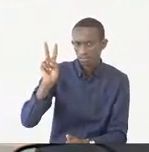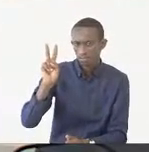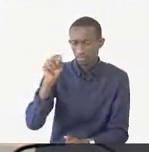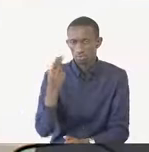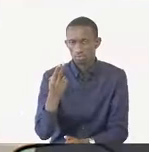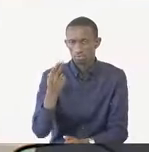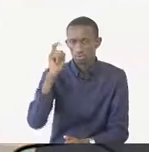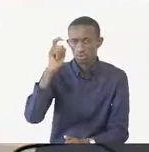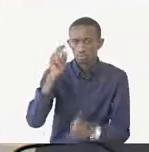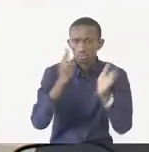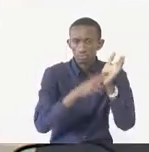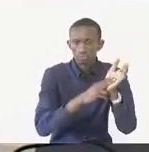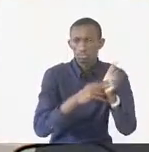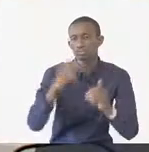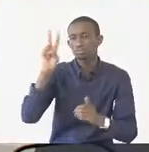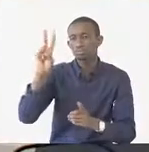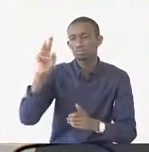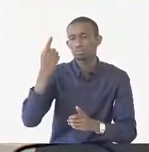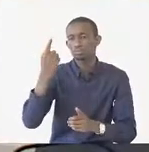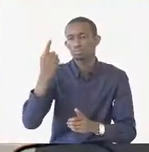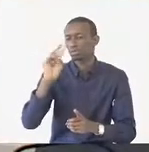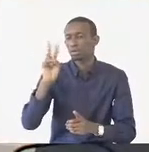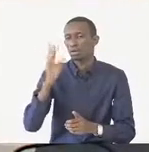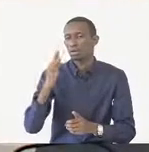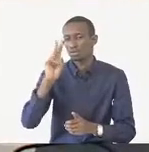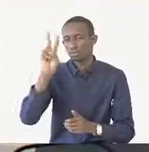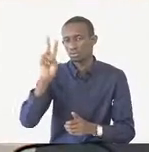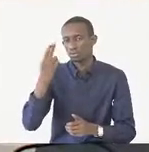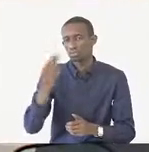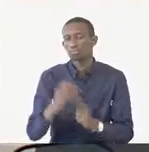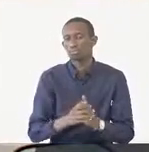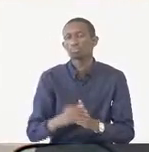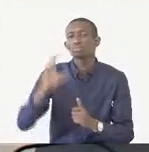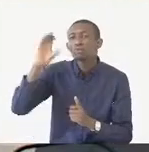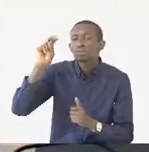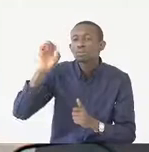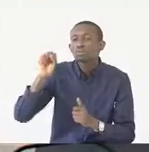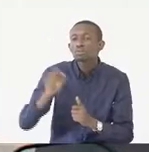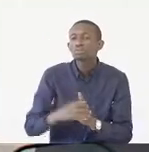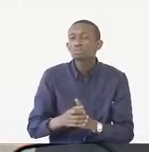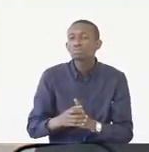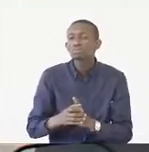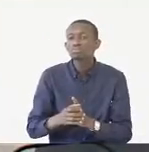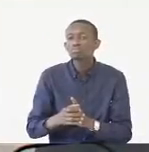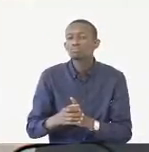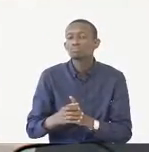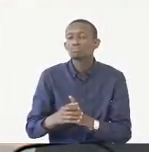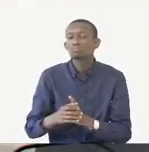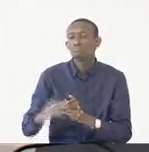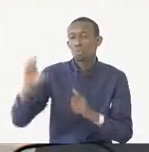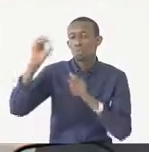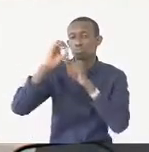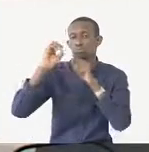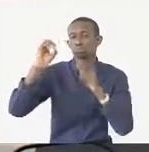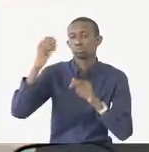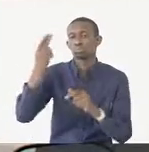V2x will be equal to V2 cosine theta 2, and this is